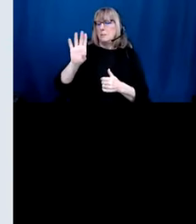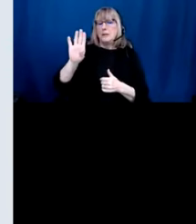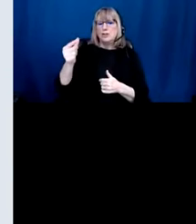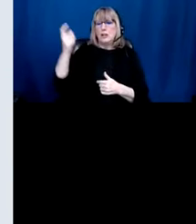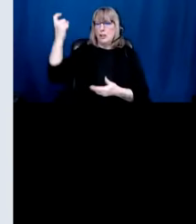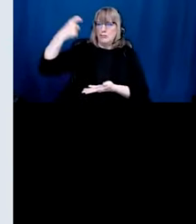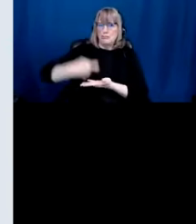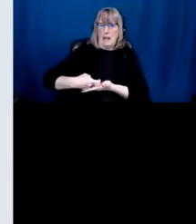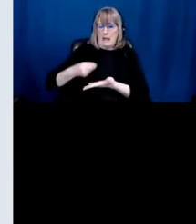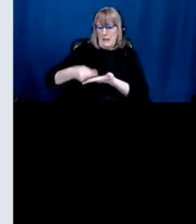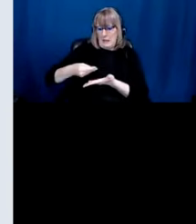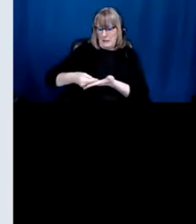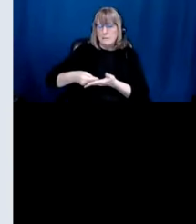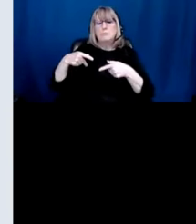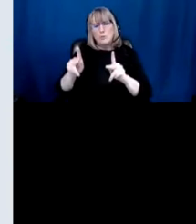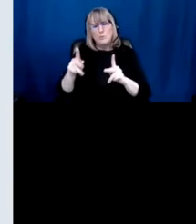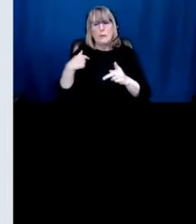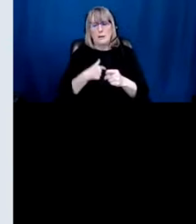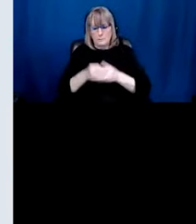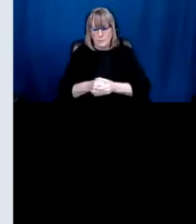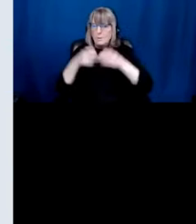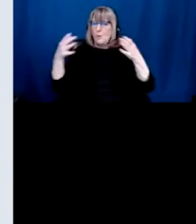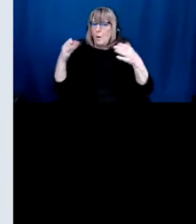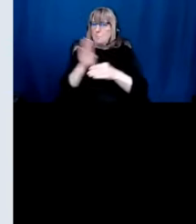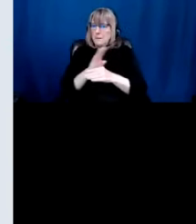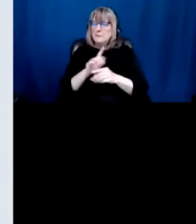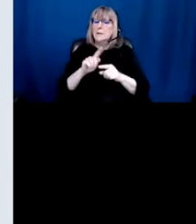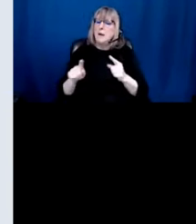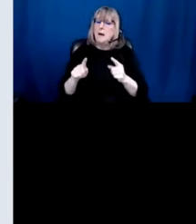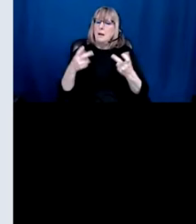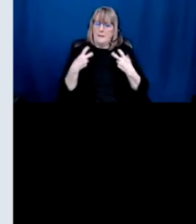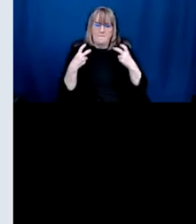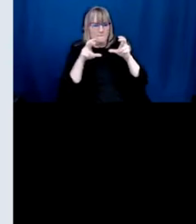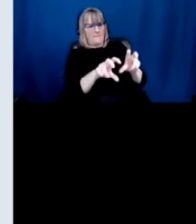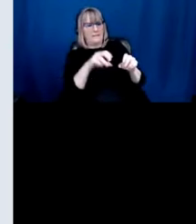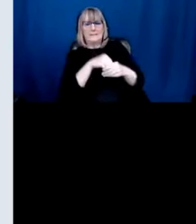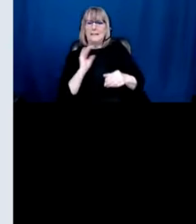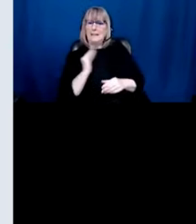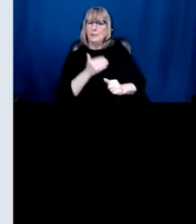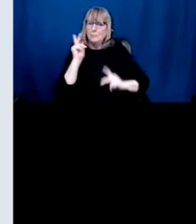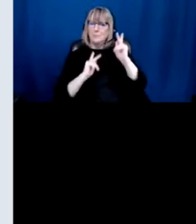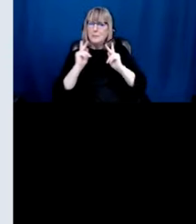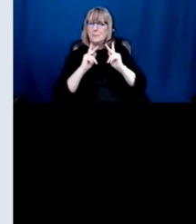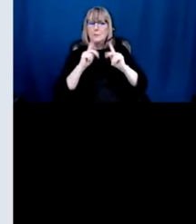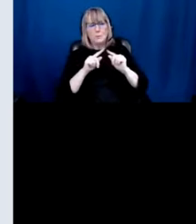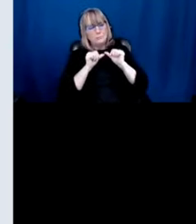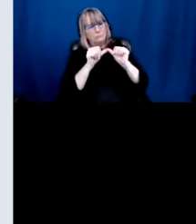ustedes en cómo los fondos de CBDG nos ha ayudado a crecer